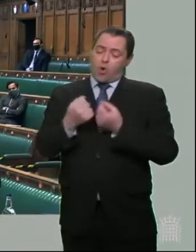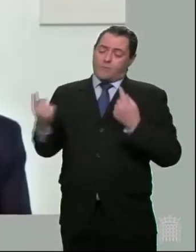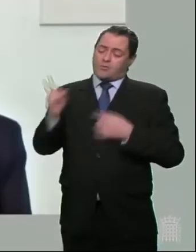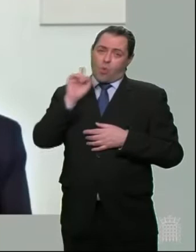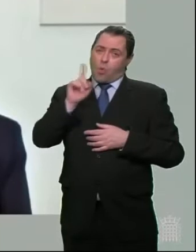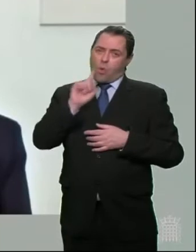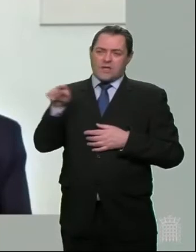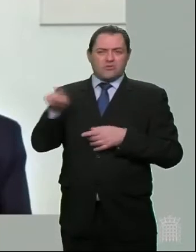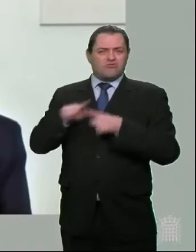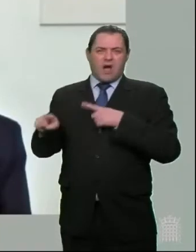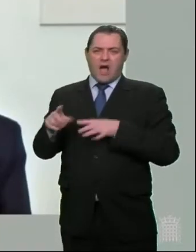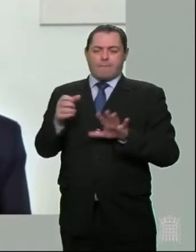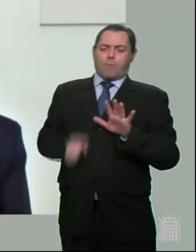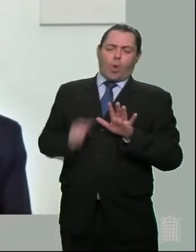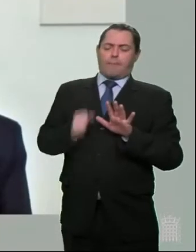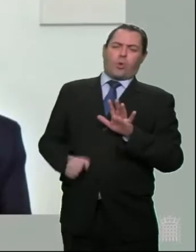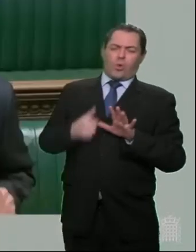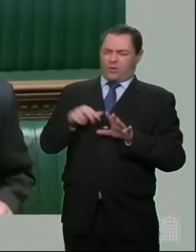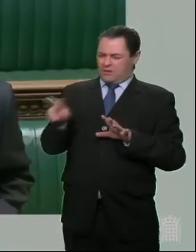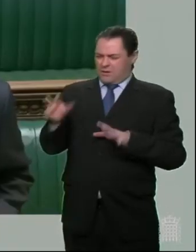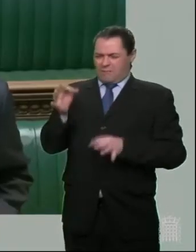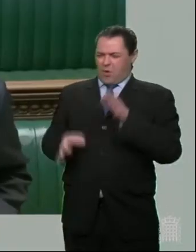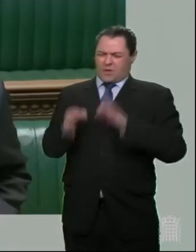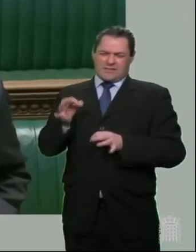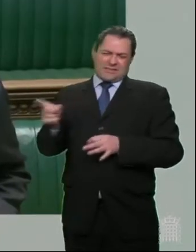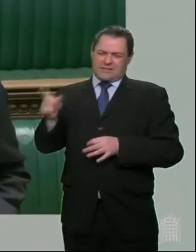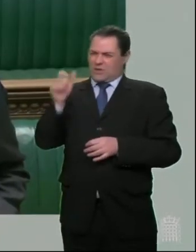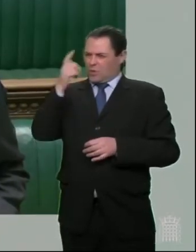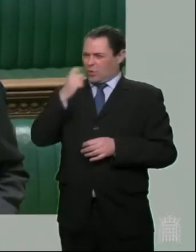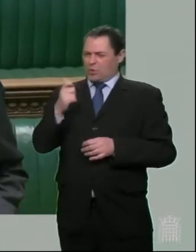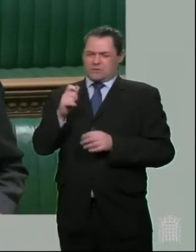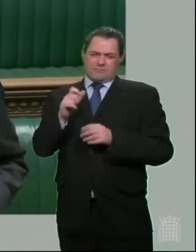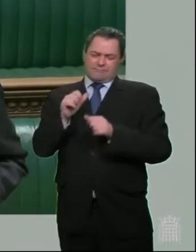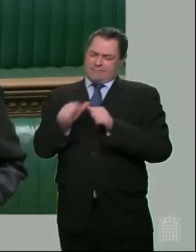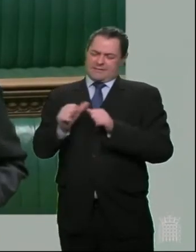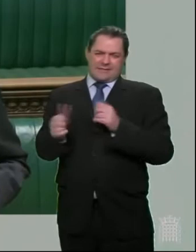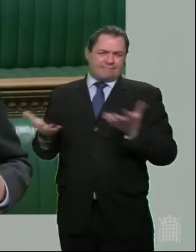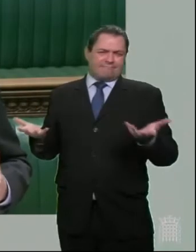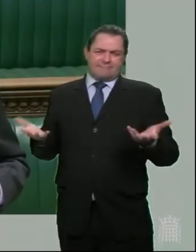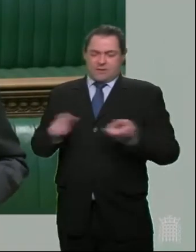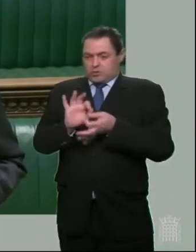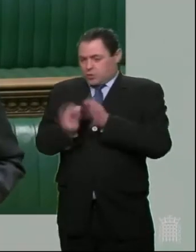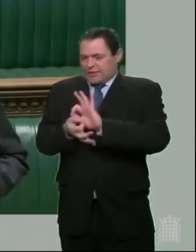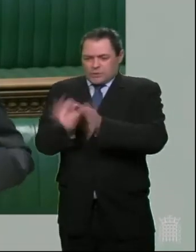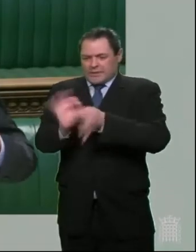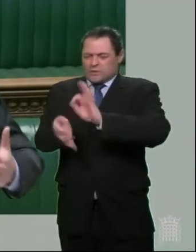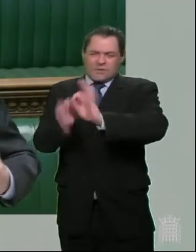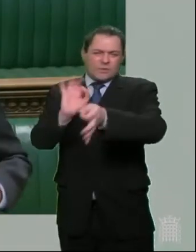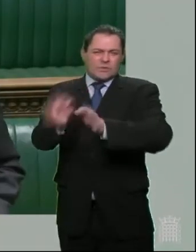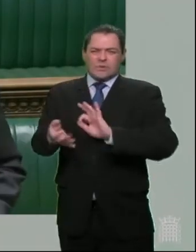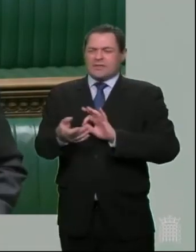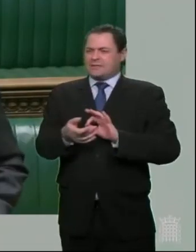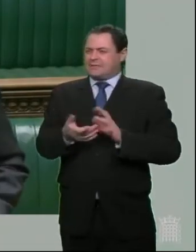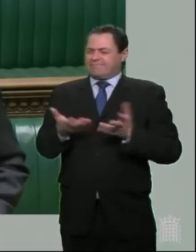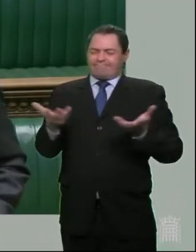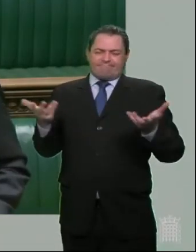failed in his efforts to try to score political points when I think he could be doing just that. And he has twisted and he has turned,